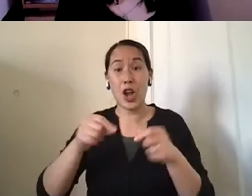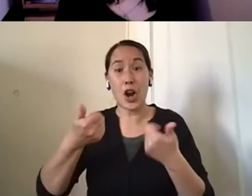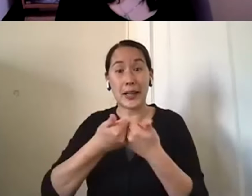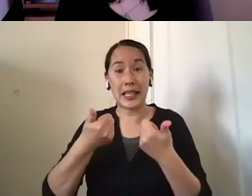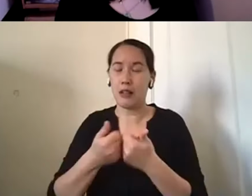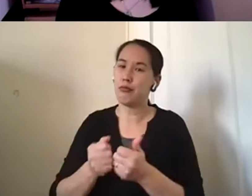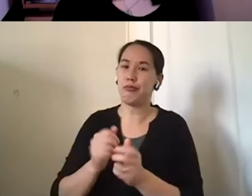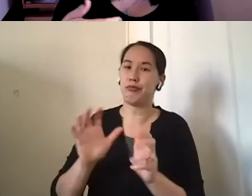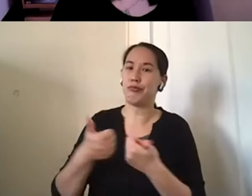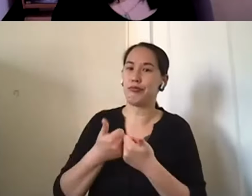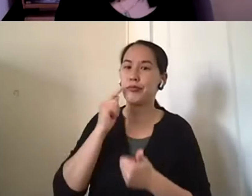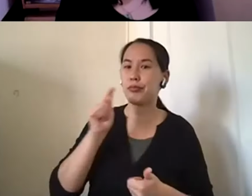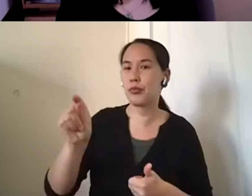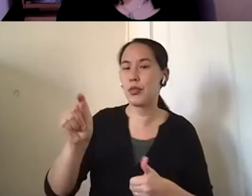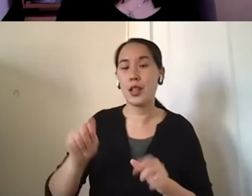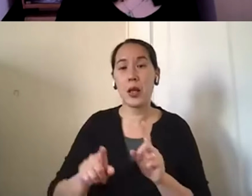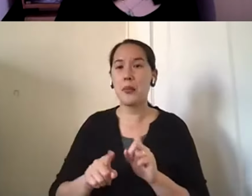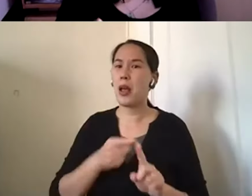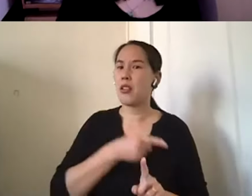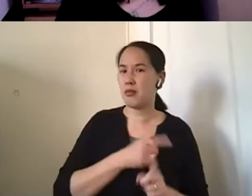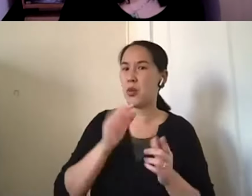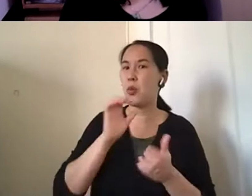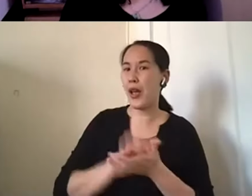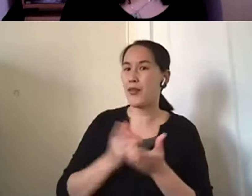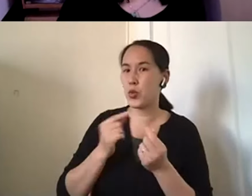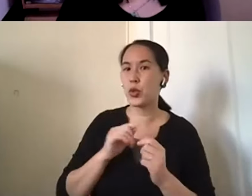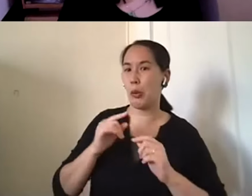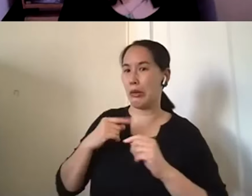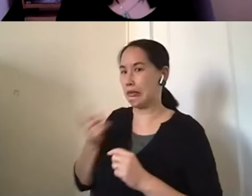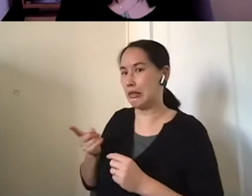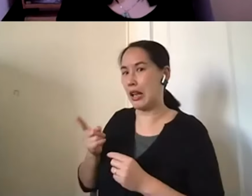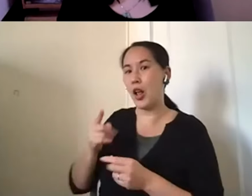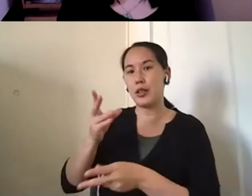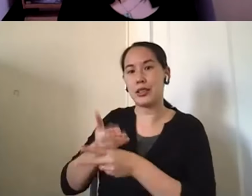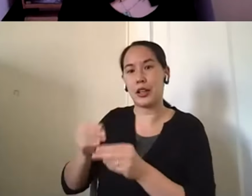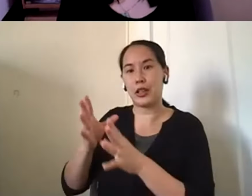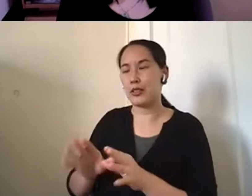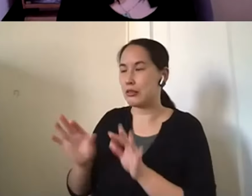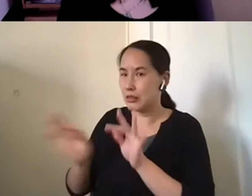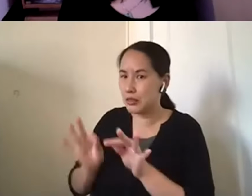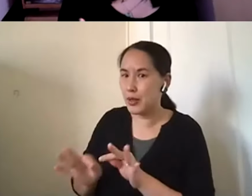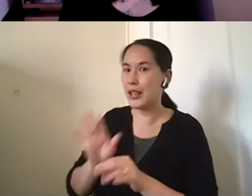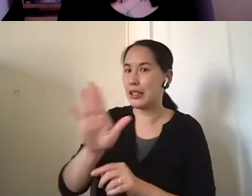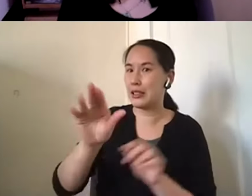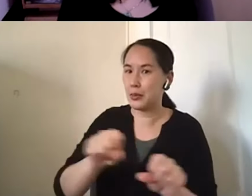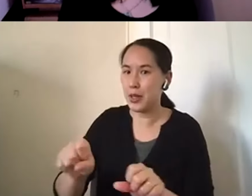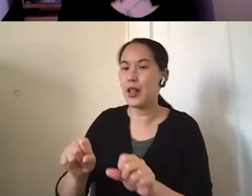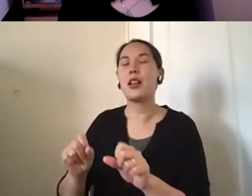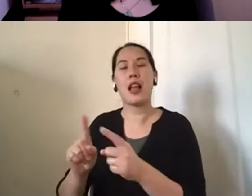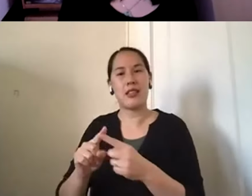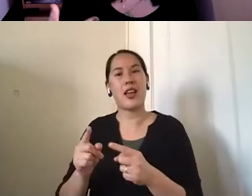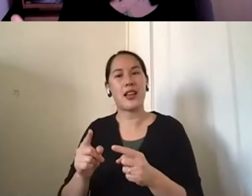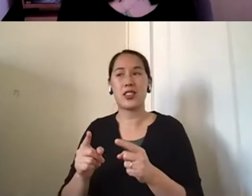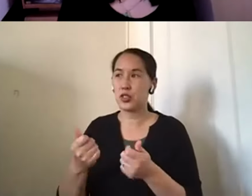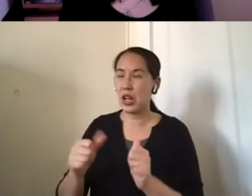hired caregivers on what his current abilities are so that they can meet him where he's at, and doing activities that are not too challenging for him,